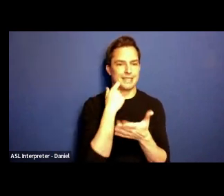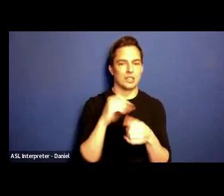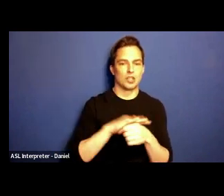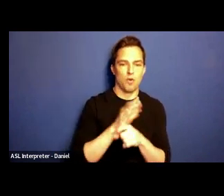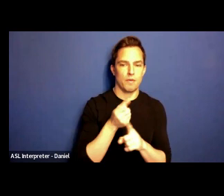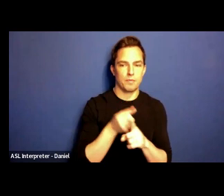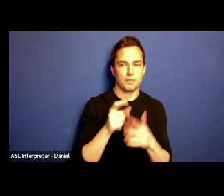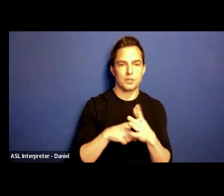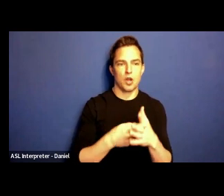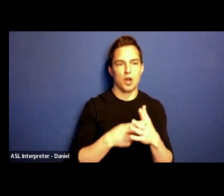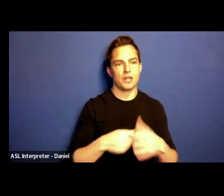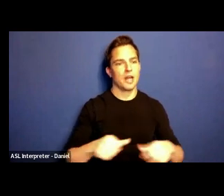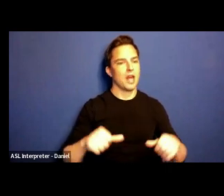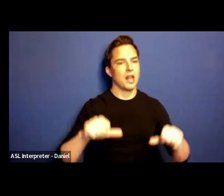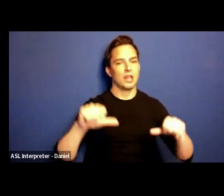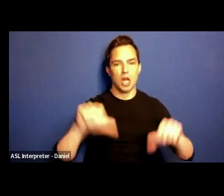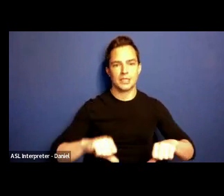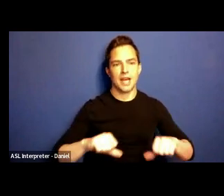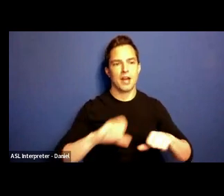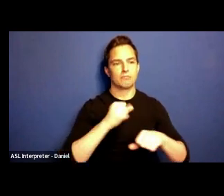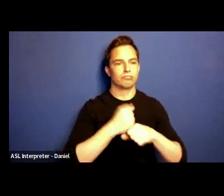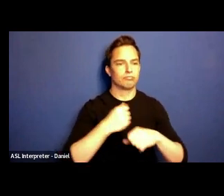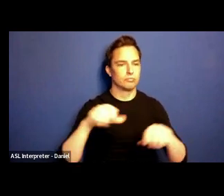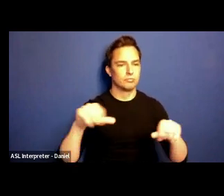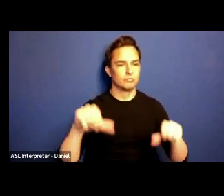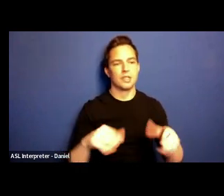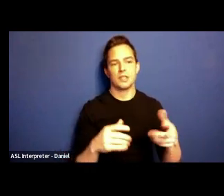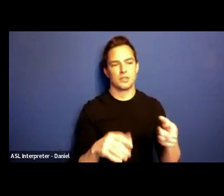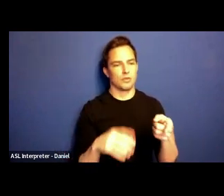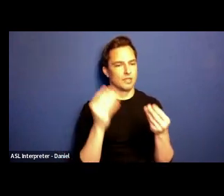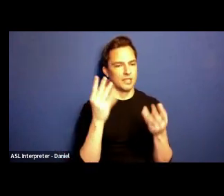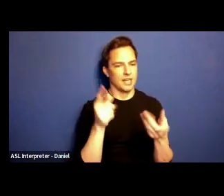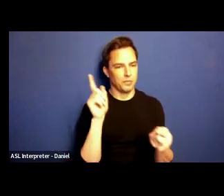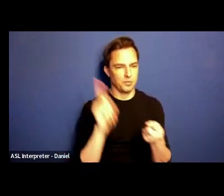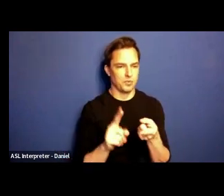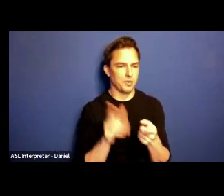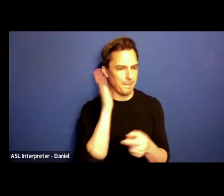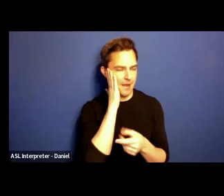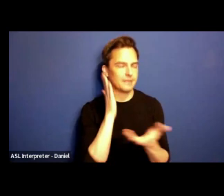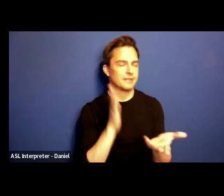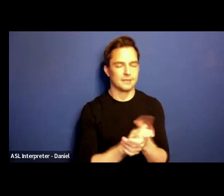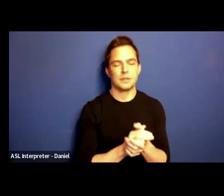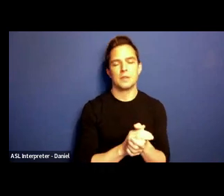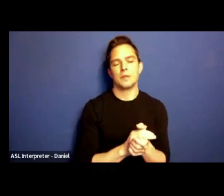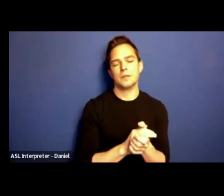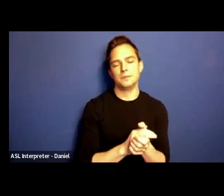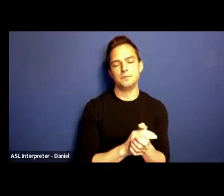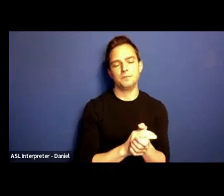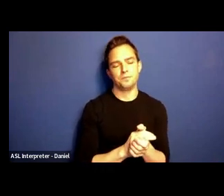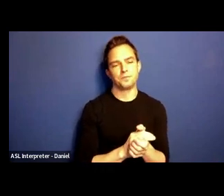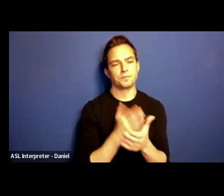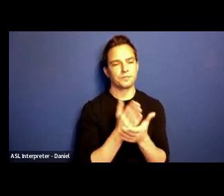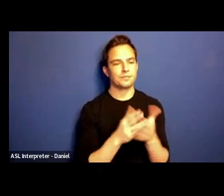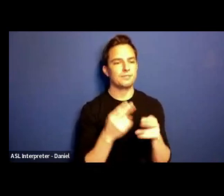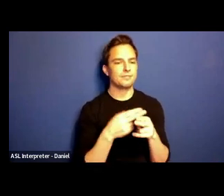with the lockdown. And so we think that data, which does show a big decrease in beds, part of it was a temporary decrease